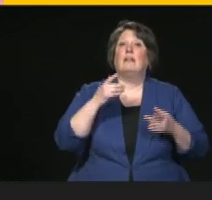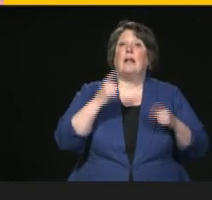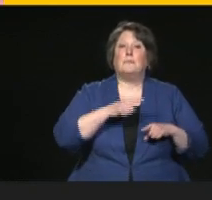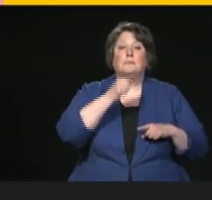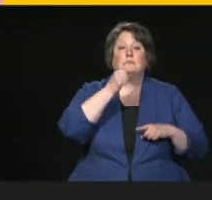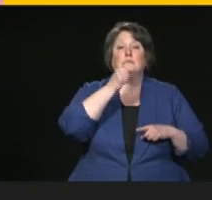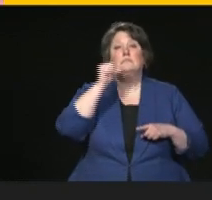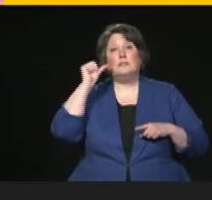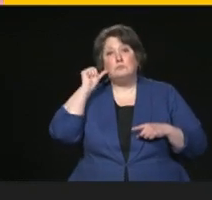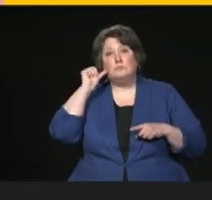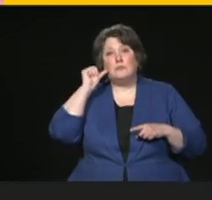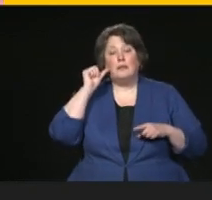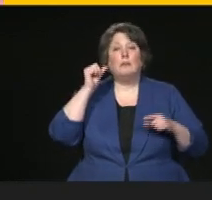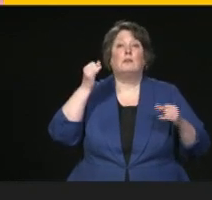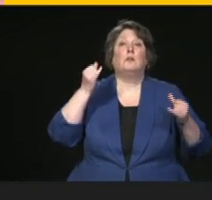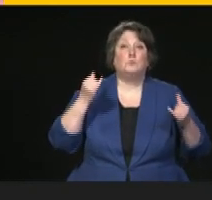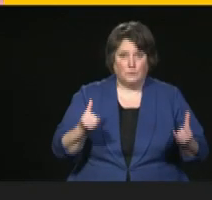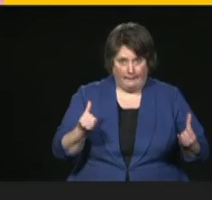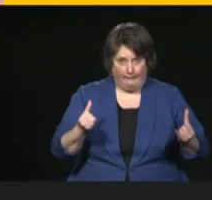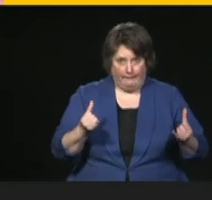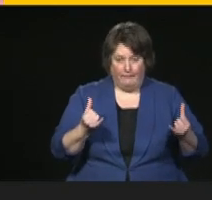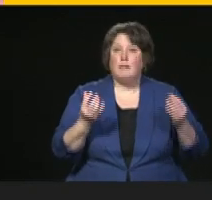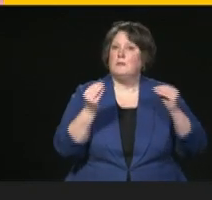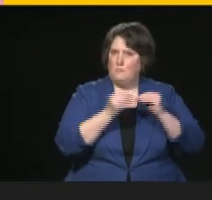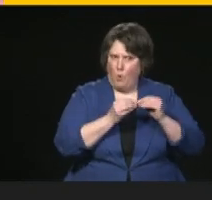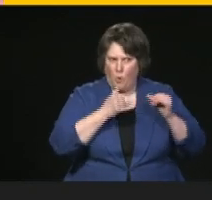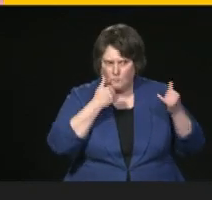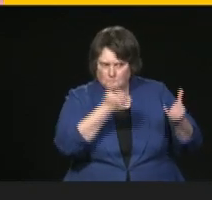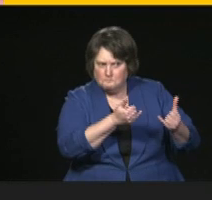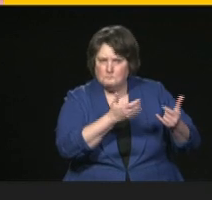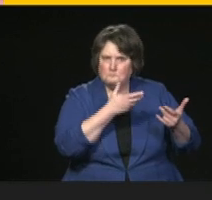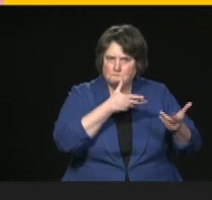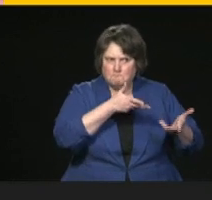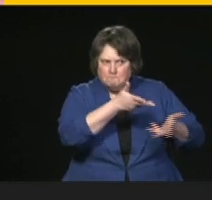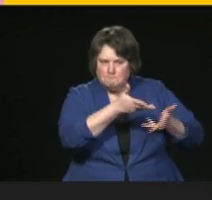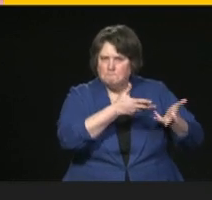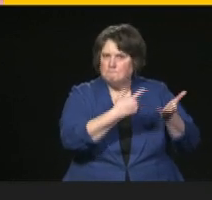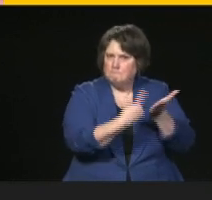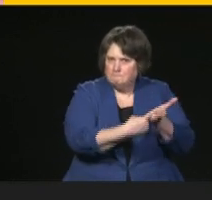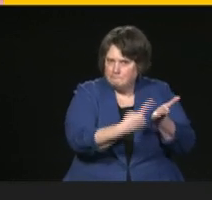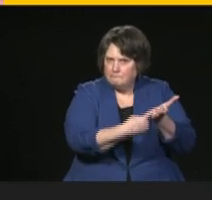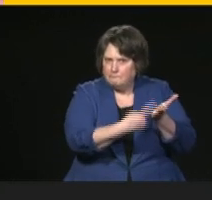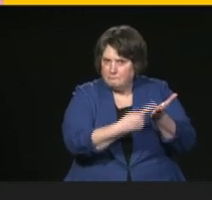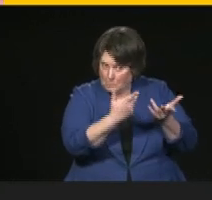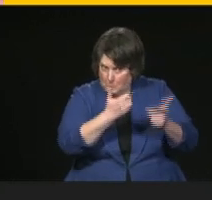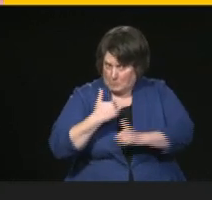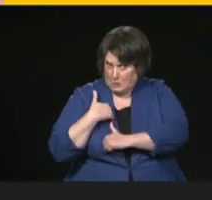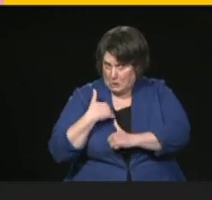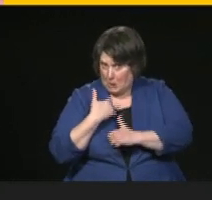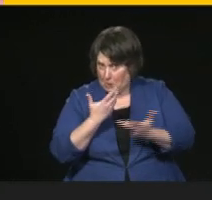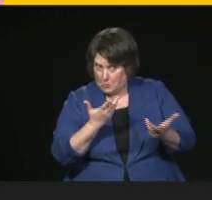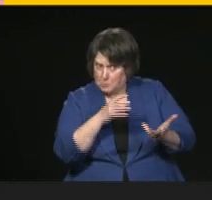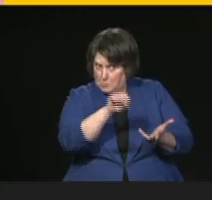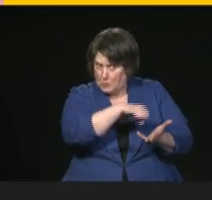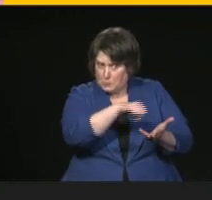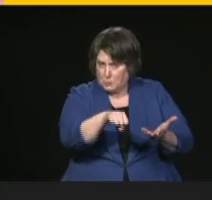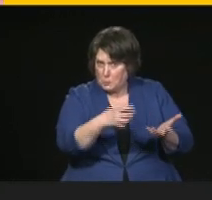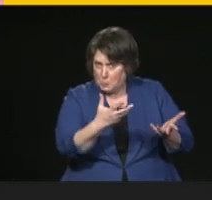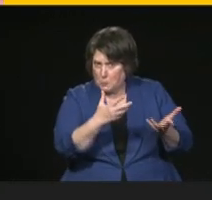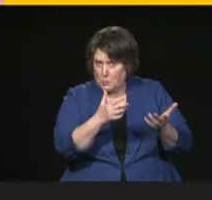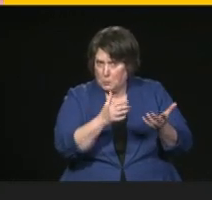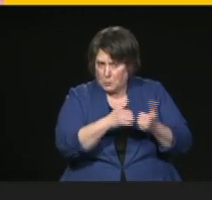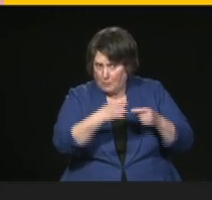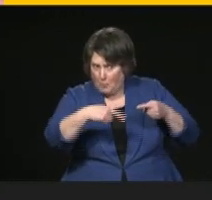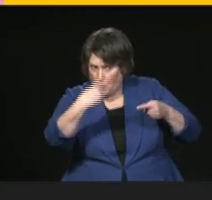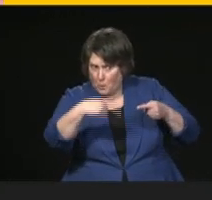continued discussions on this topic with our U.S. allies,